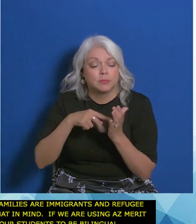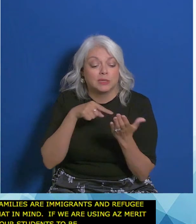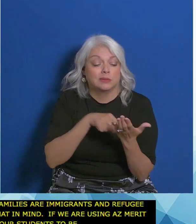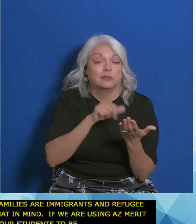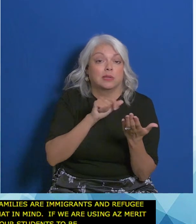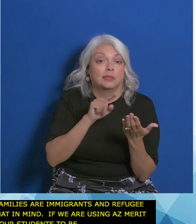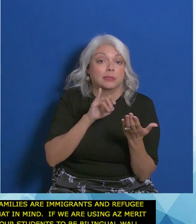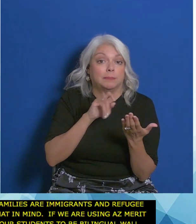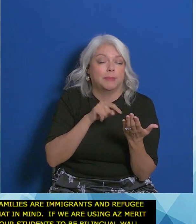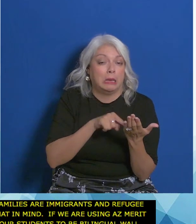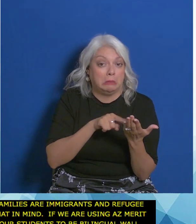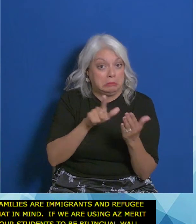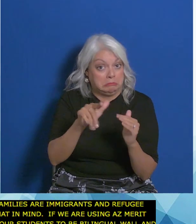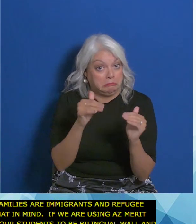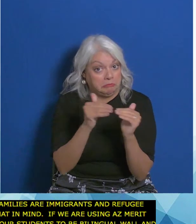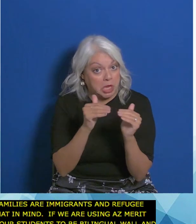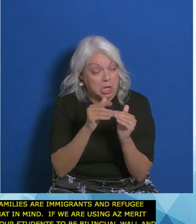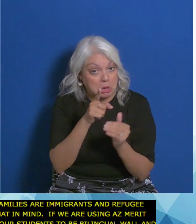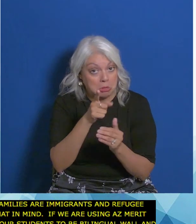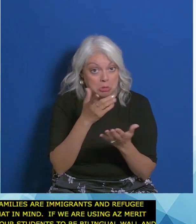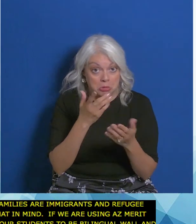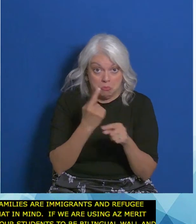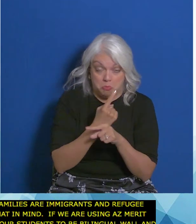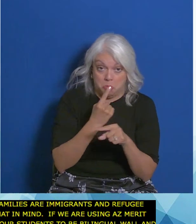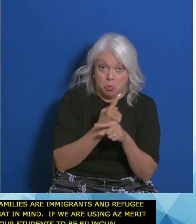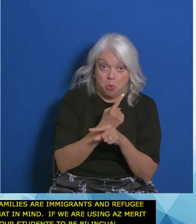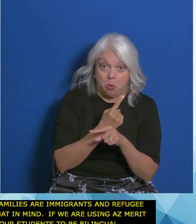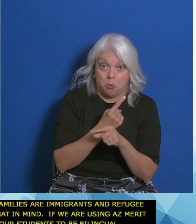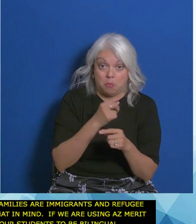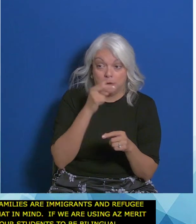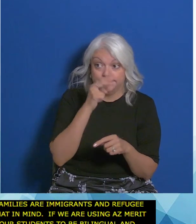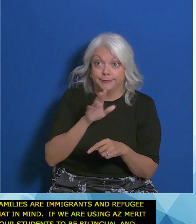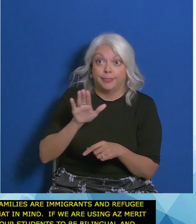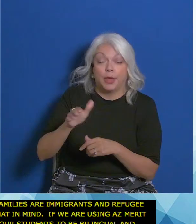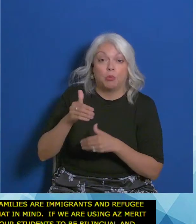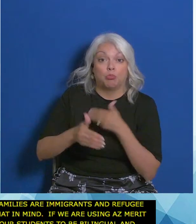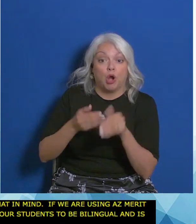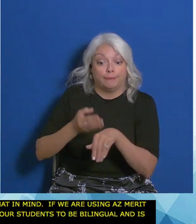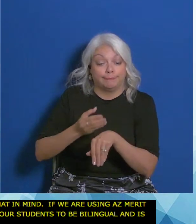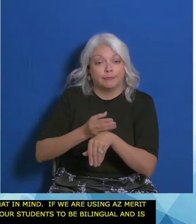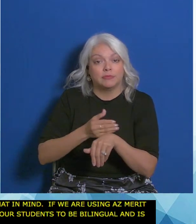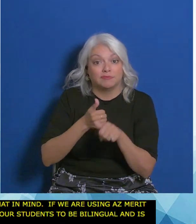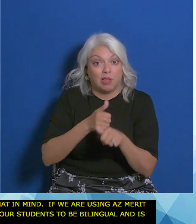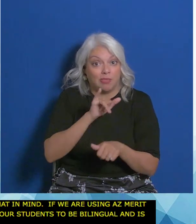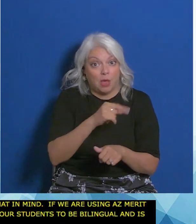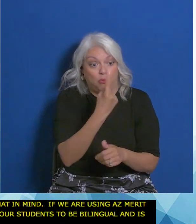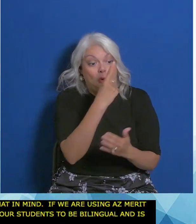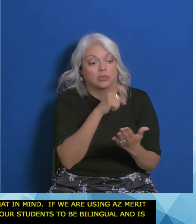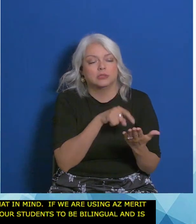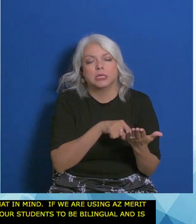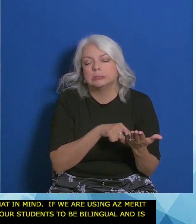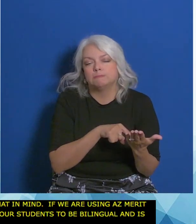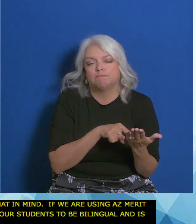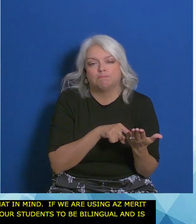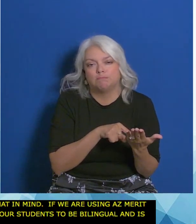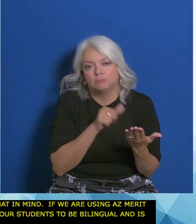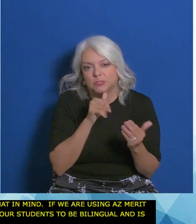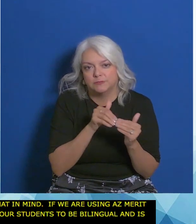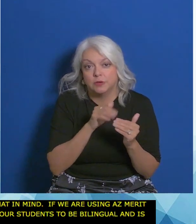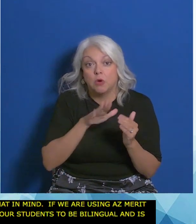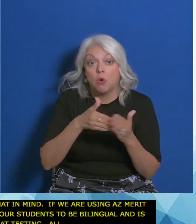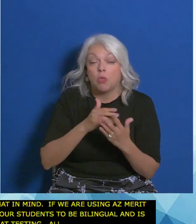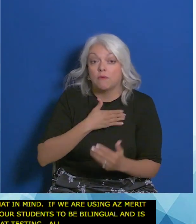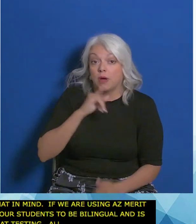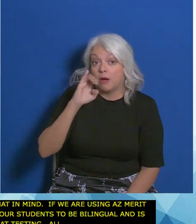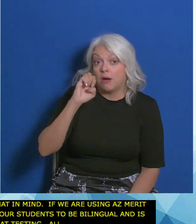necessarily fair or appropriate to consider their progress based only on that testing. All of our